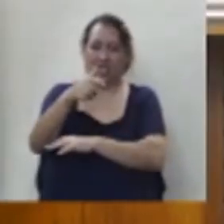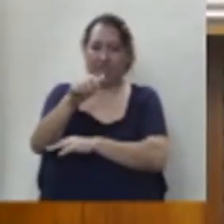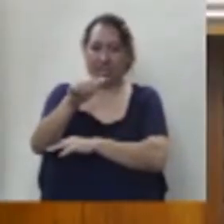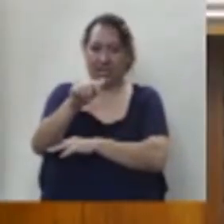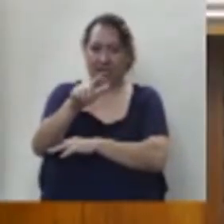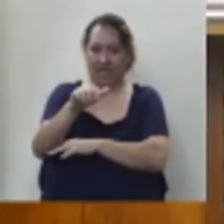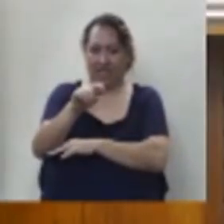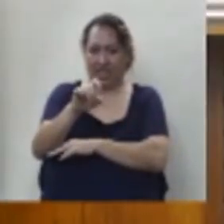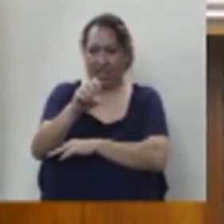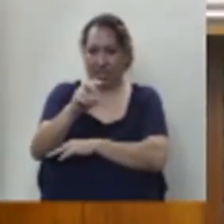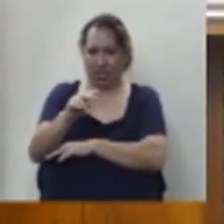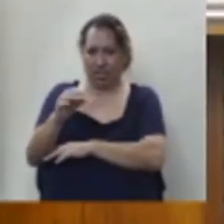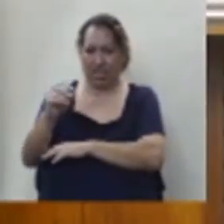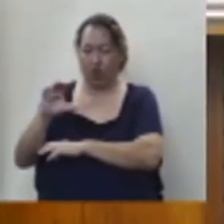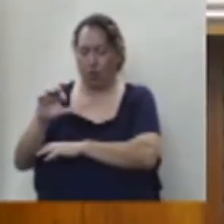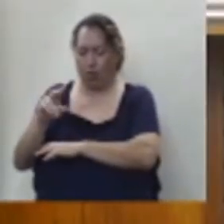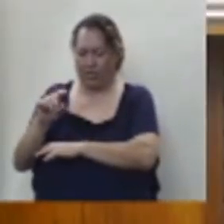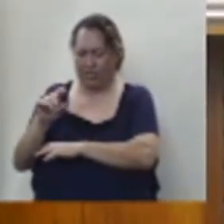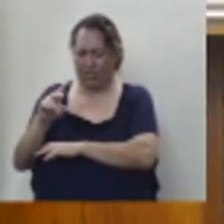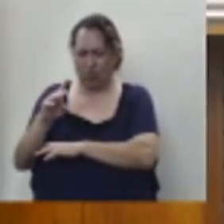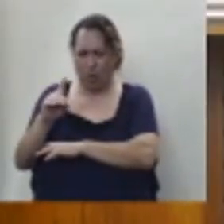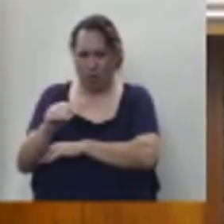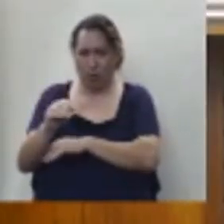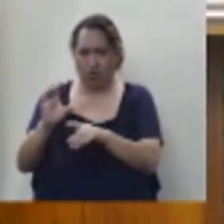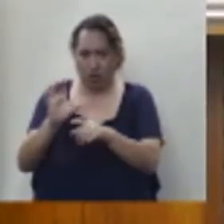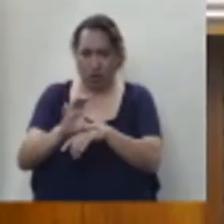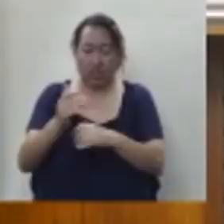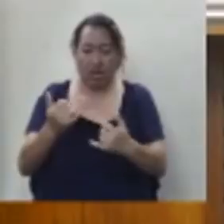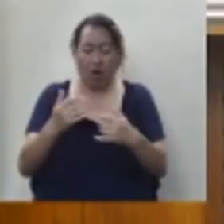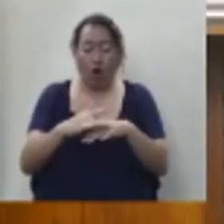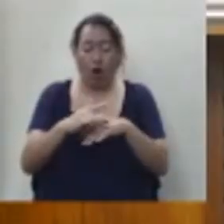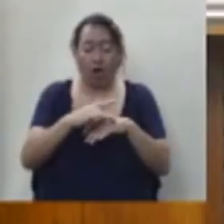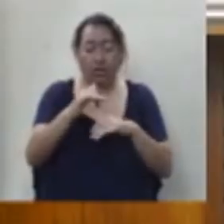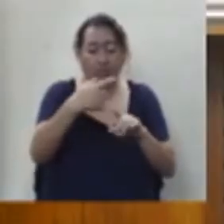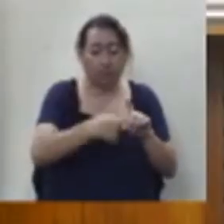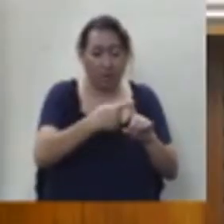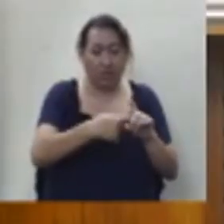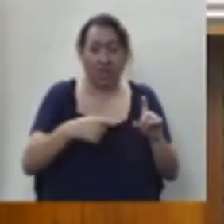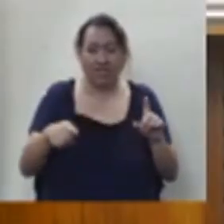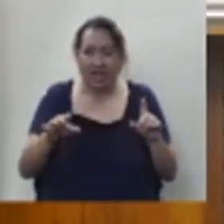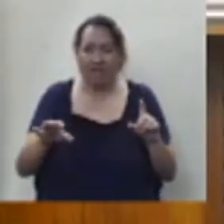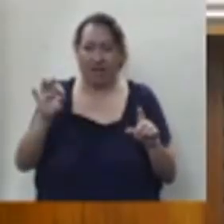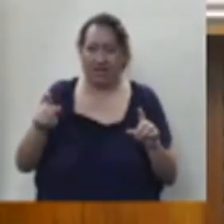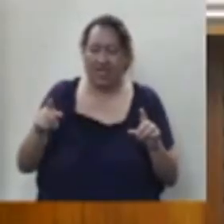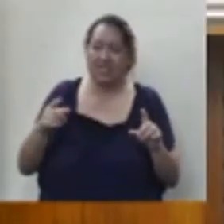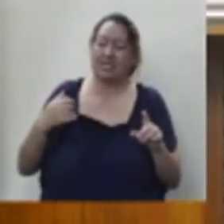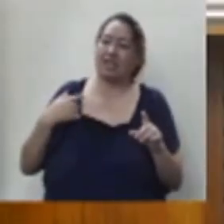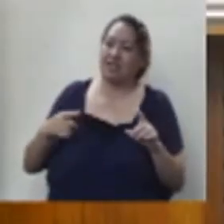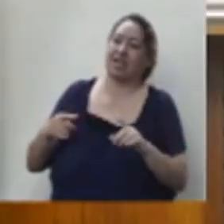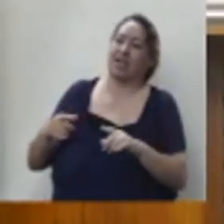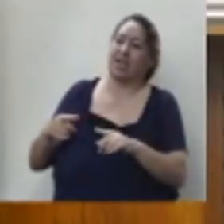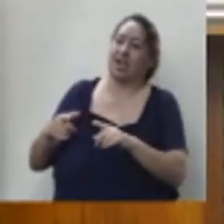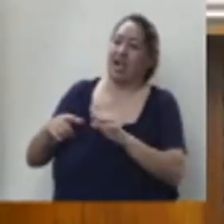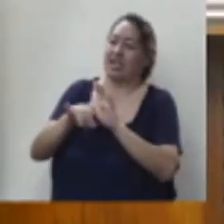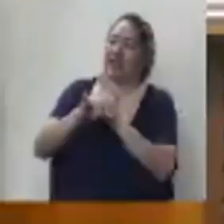after contact tracing, public health officials identified and named Iglesia Ni Cristo Church for a cluster